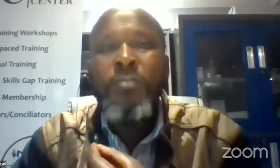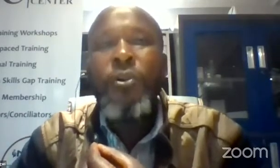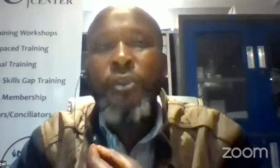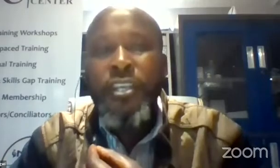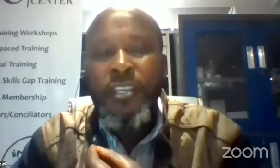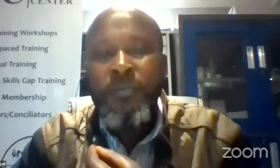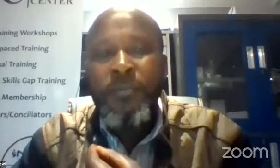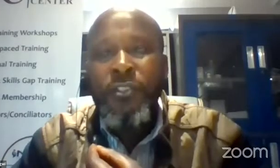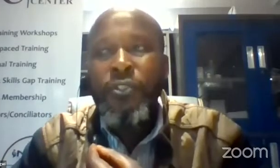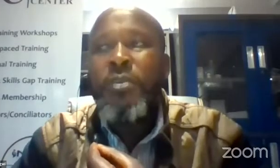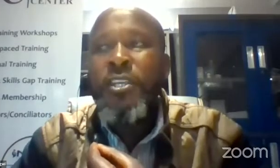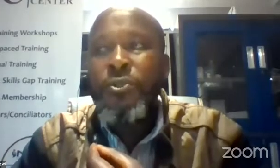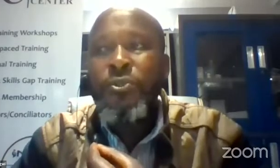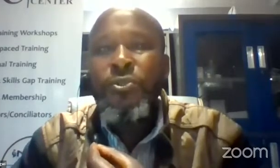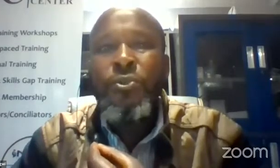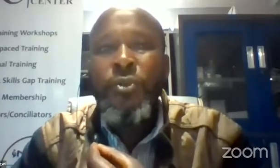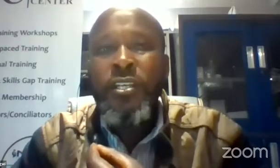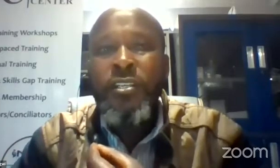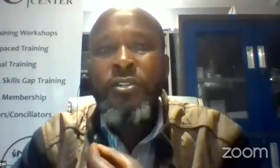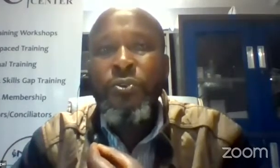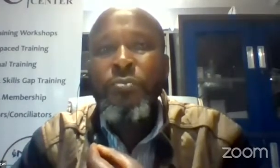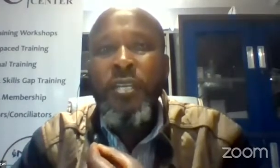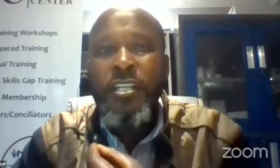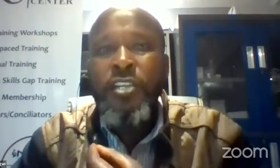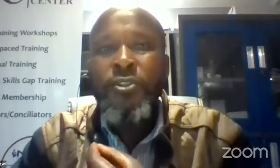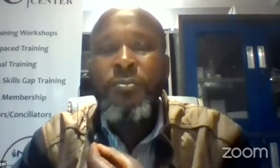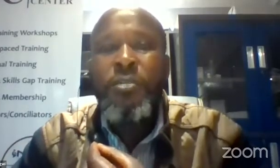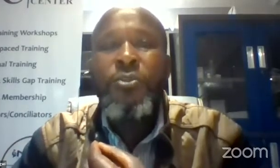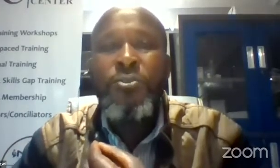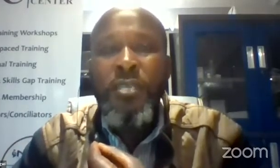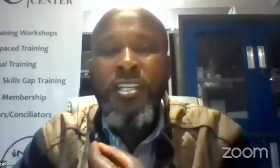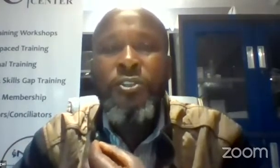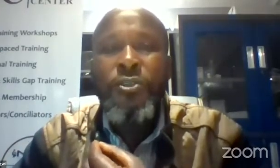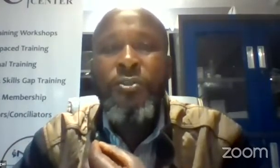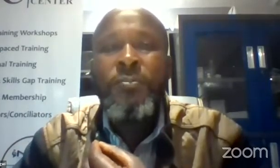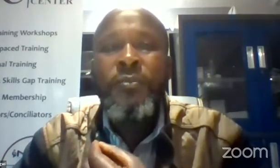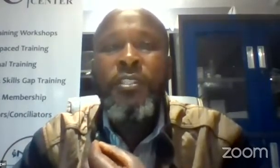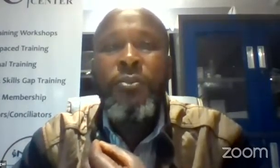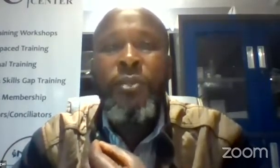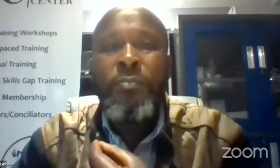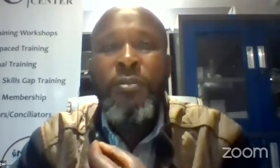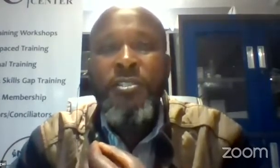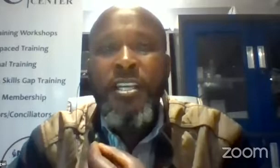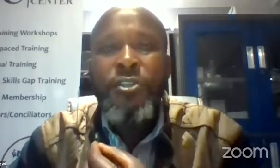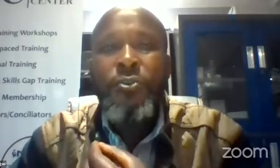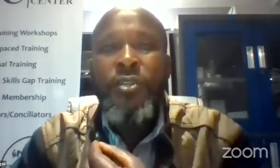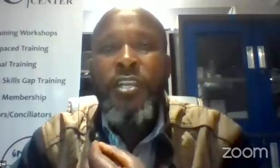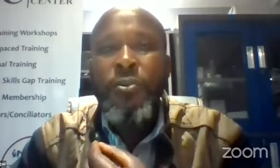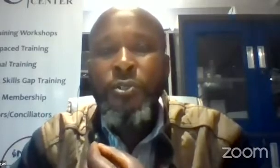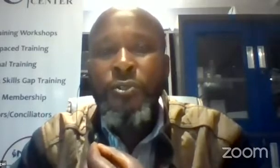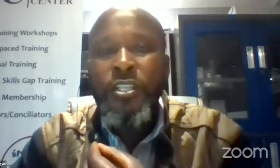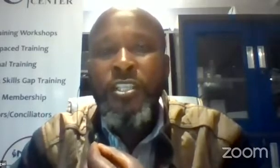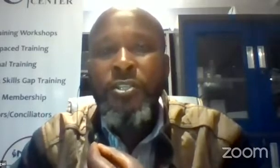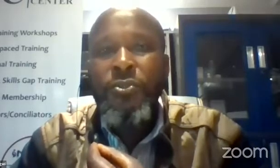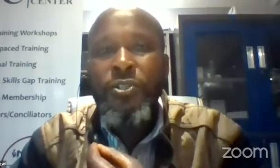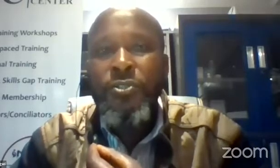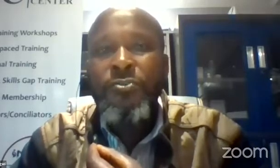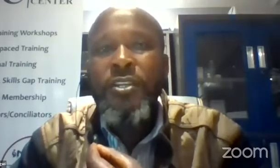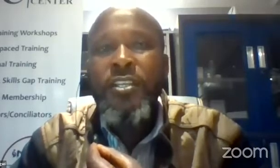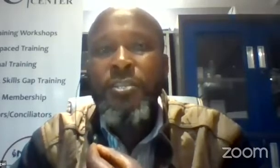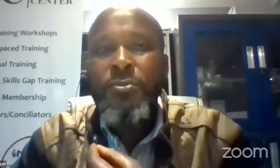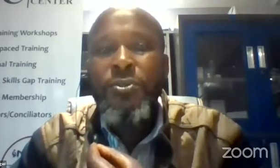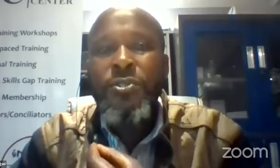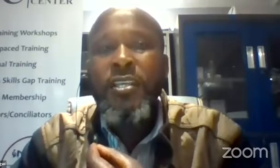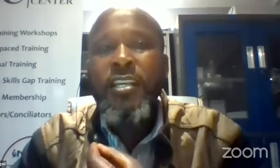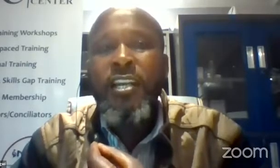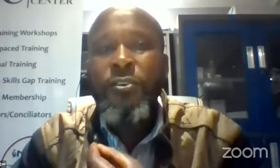or employee. You may choose to do it through mediation, because mediation will present you with an opportunity to resolve